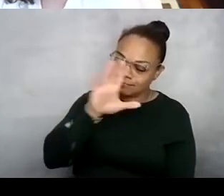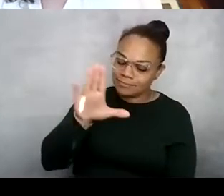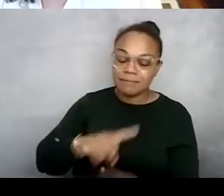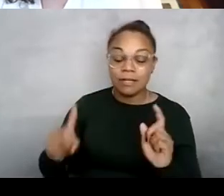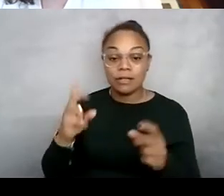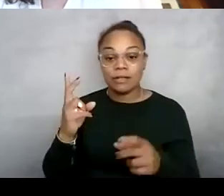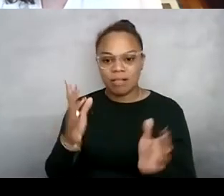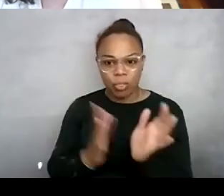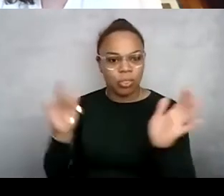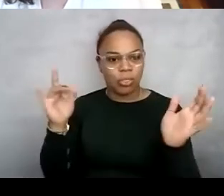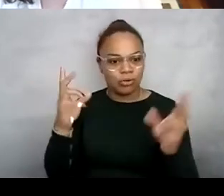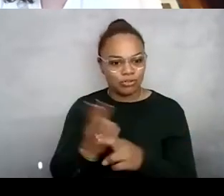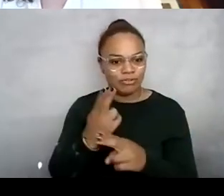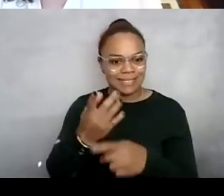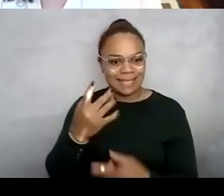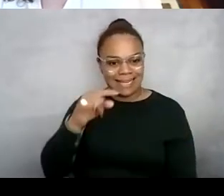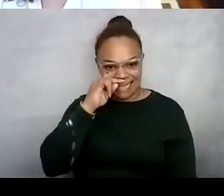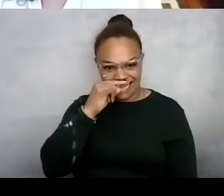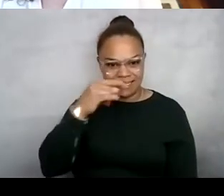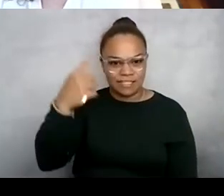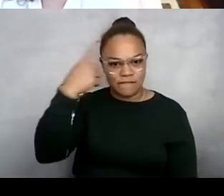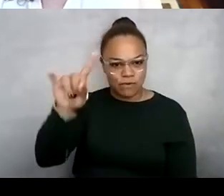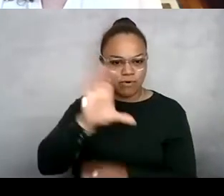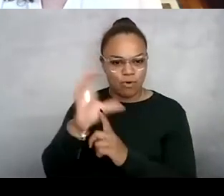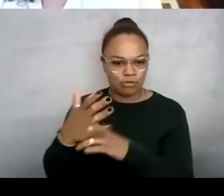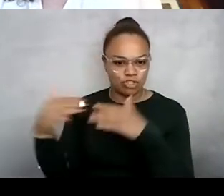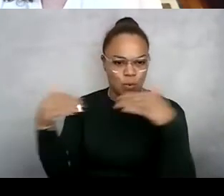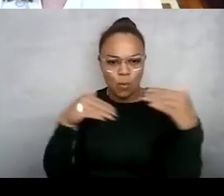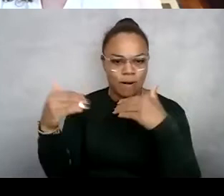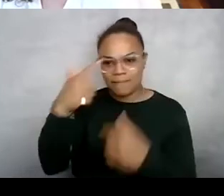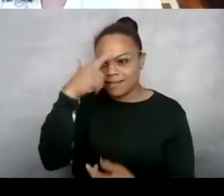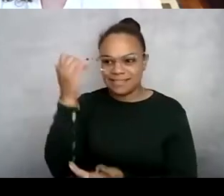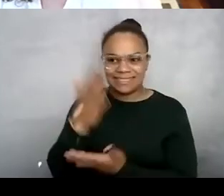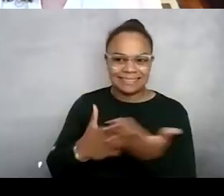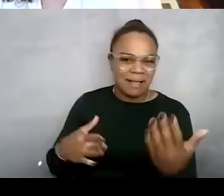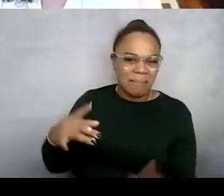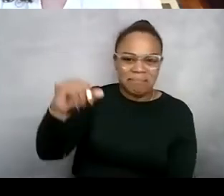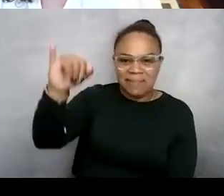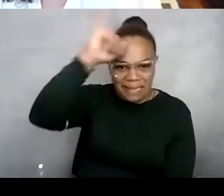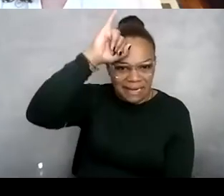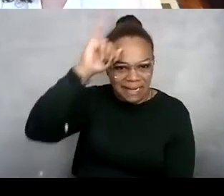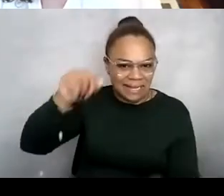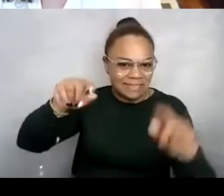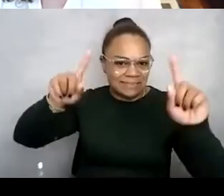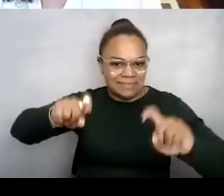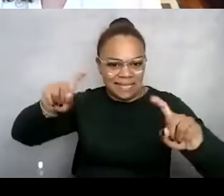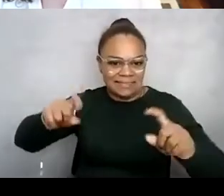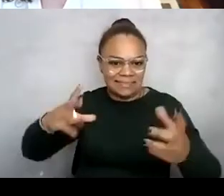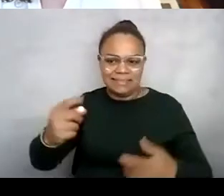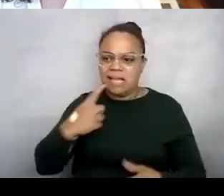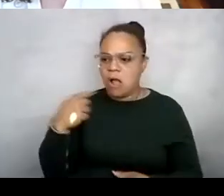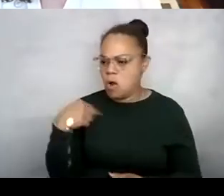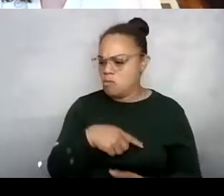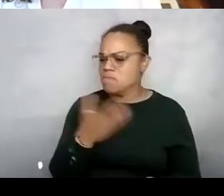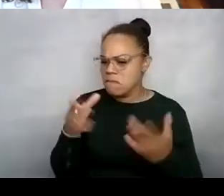for culture wars, because some freaking idiots tested this and said that we could probably rally our